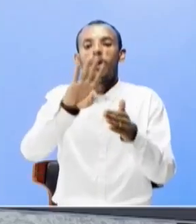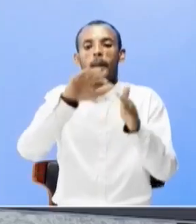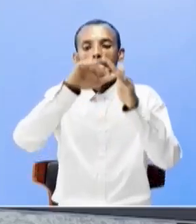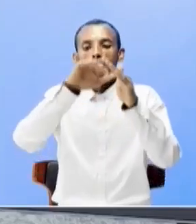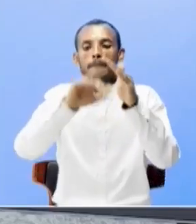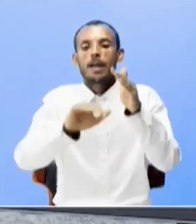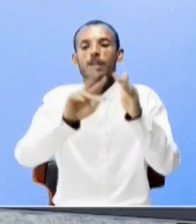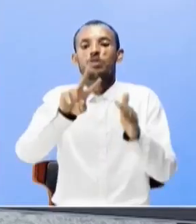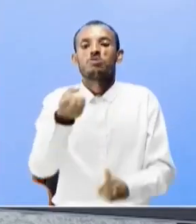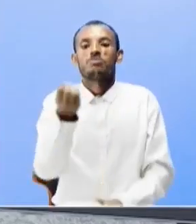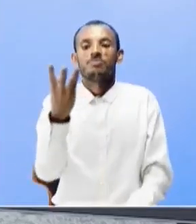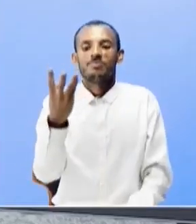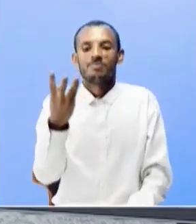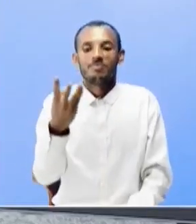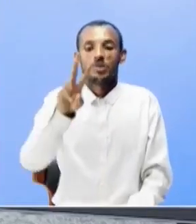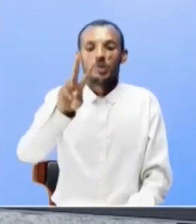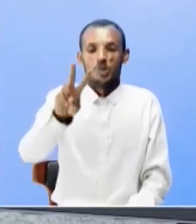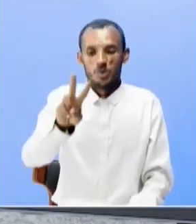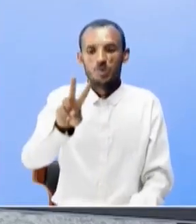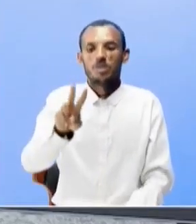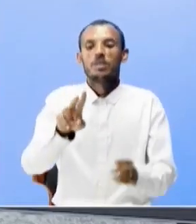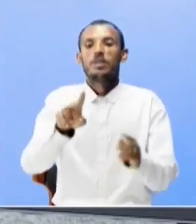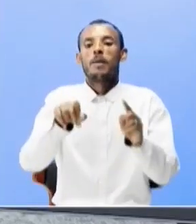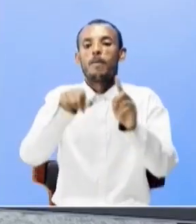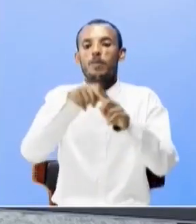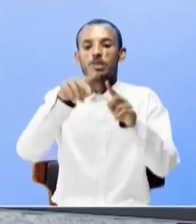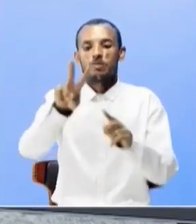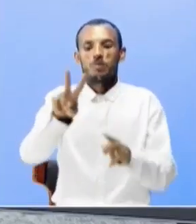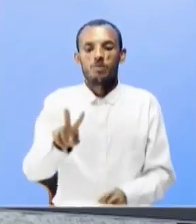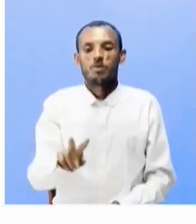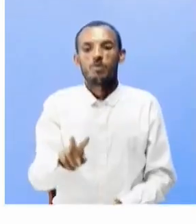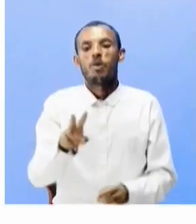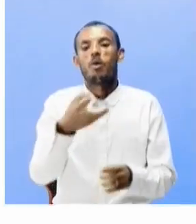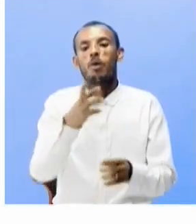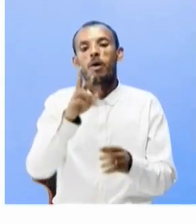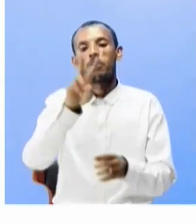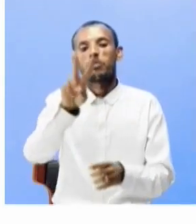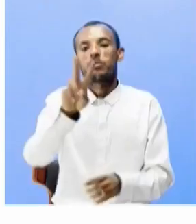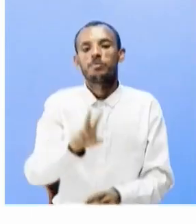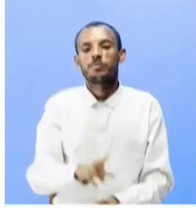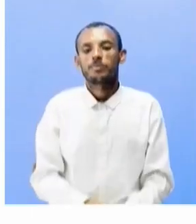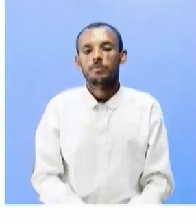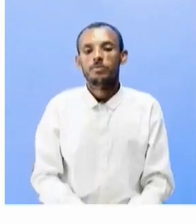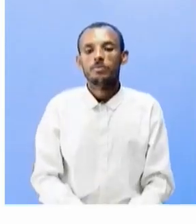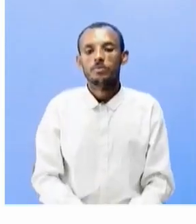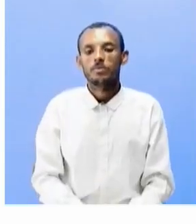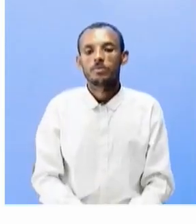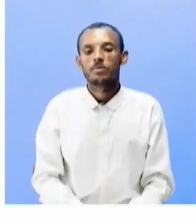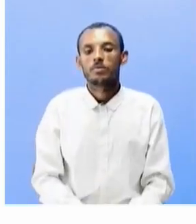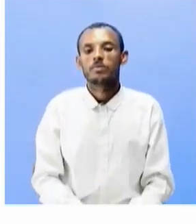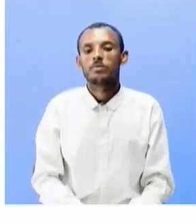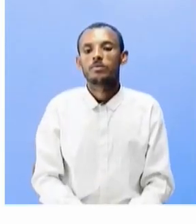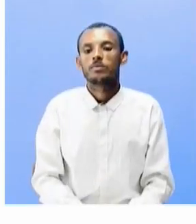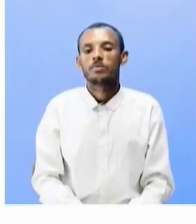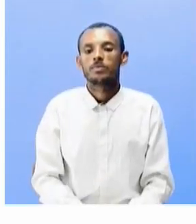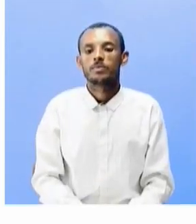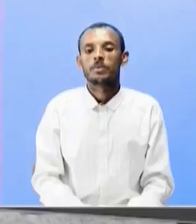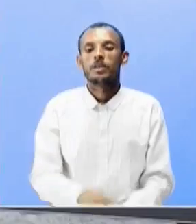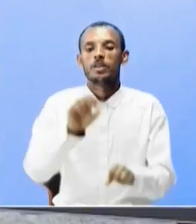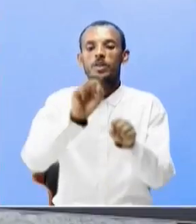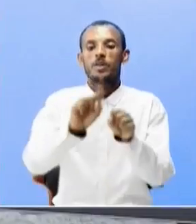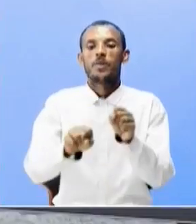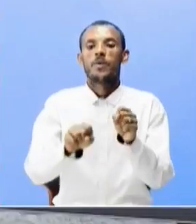of 4 and 2 is 2. The answer will be positive 2. Most of the time we write in this form, it is 2.